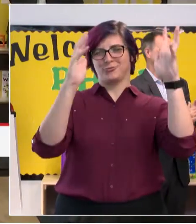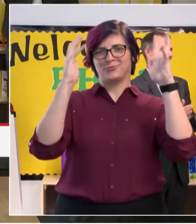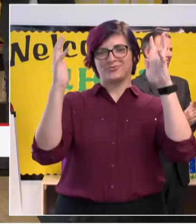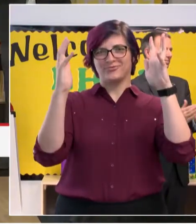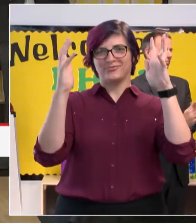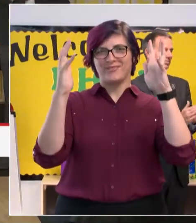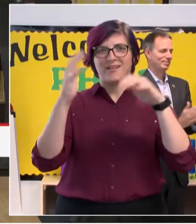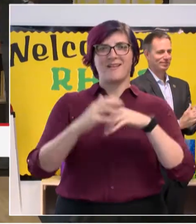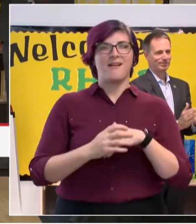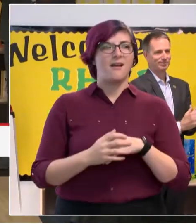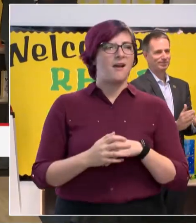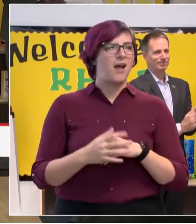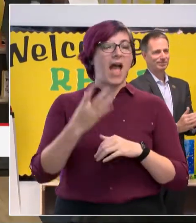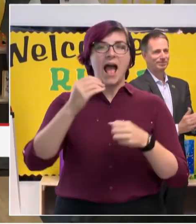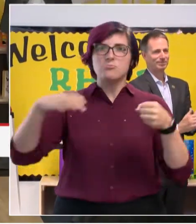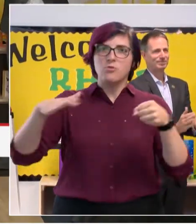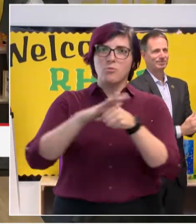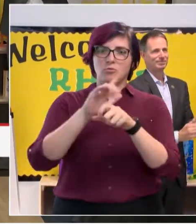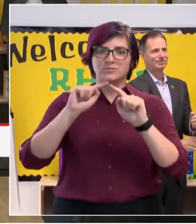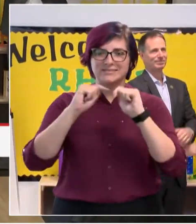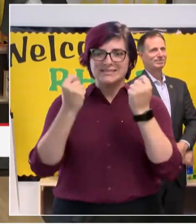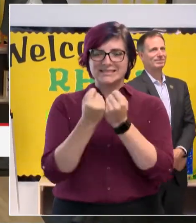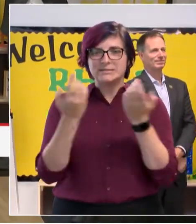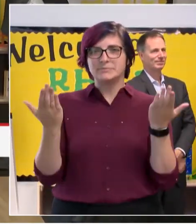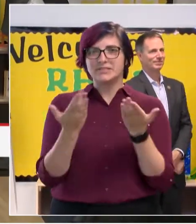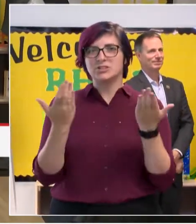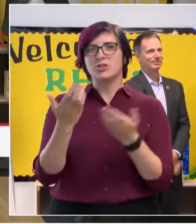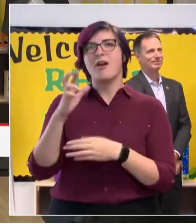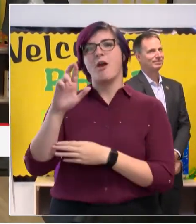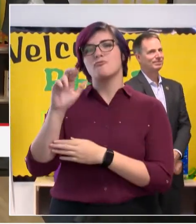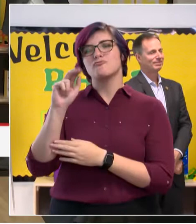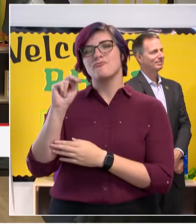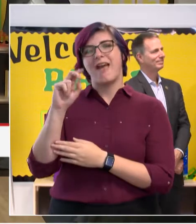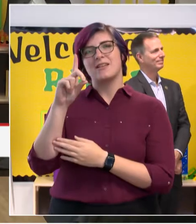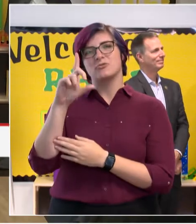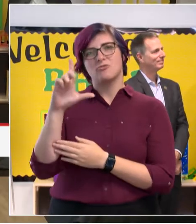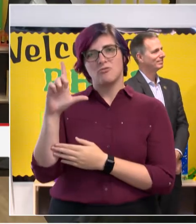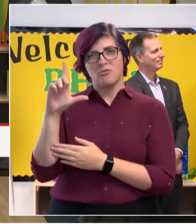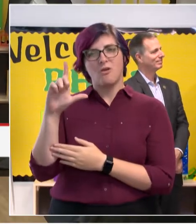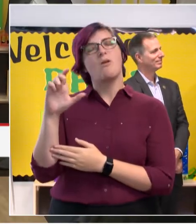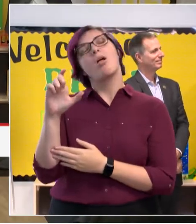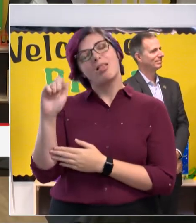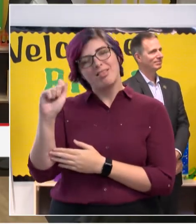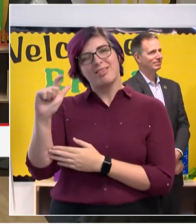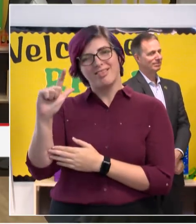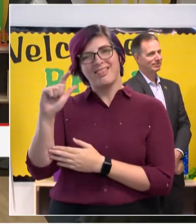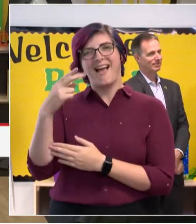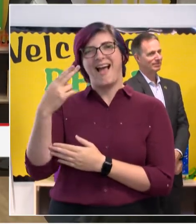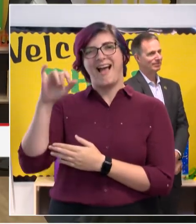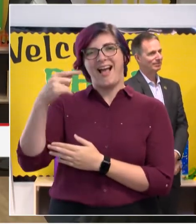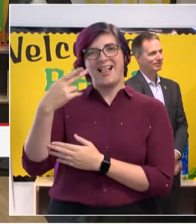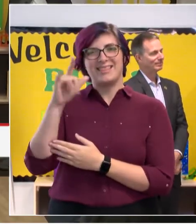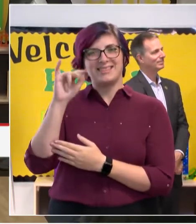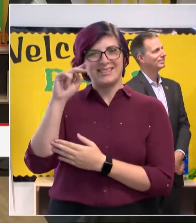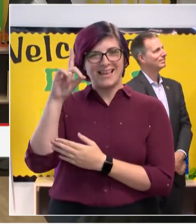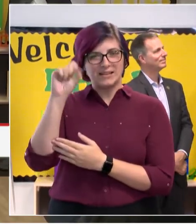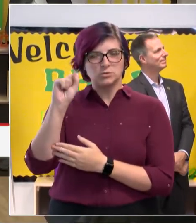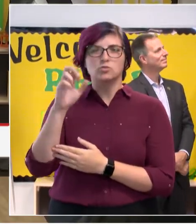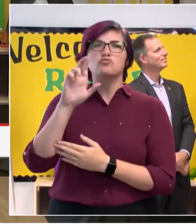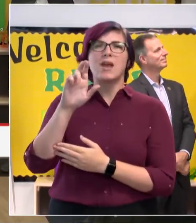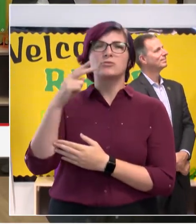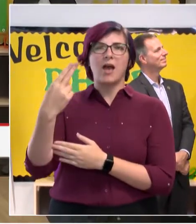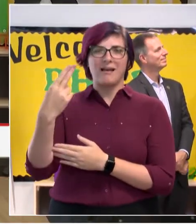the entire team at Randle Highlands Elementary, and now the beautiful,